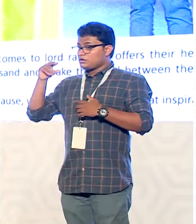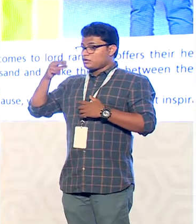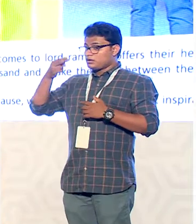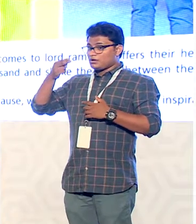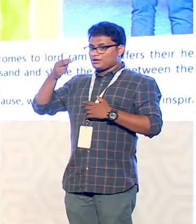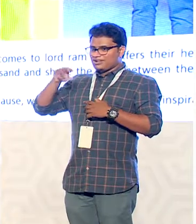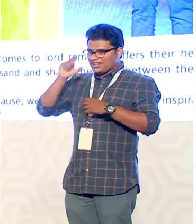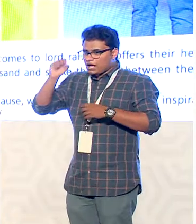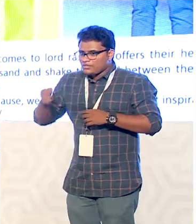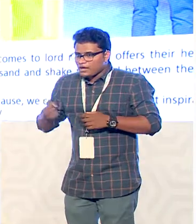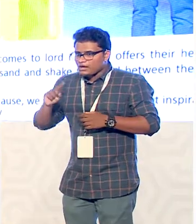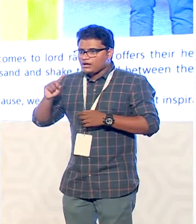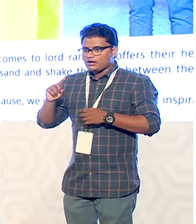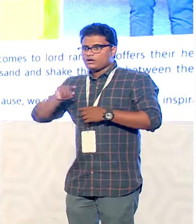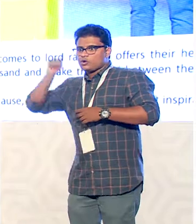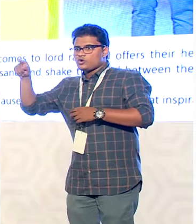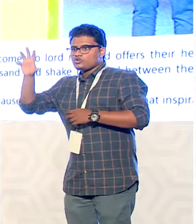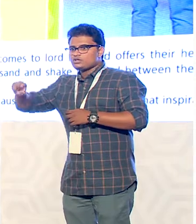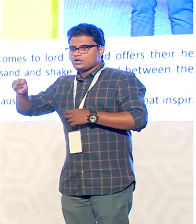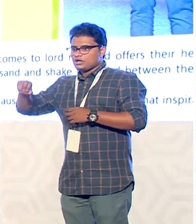first time to South Africa,